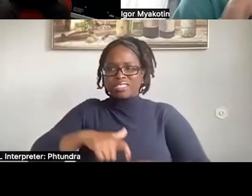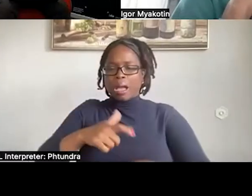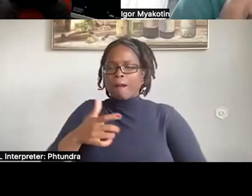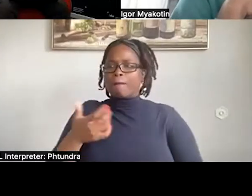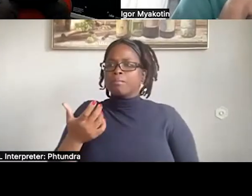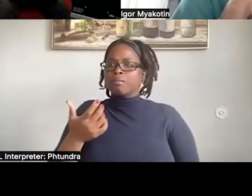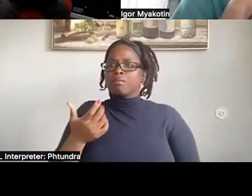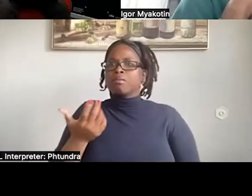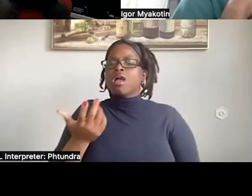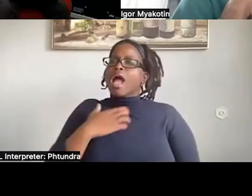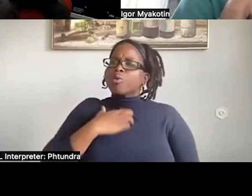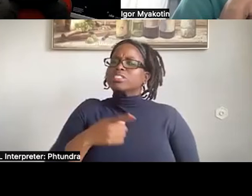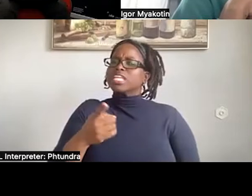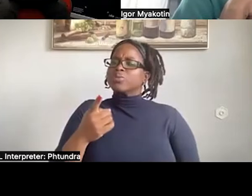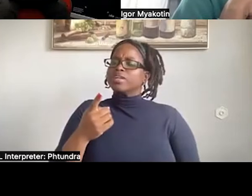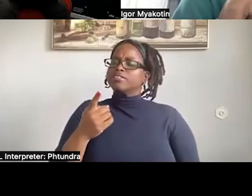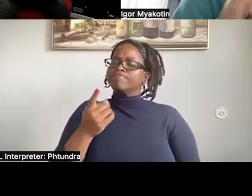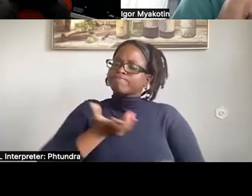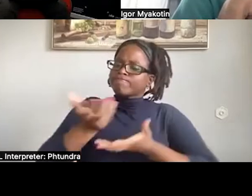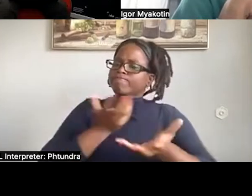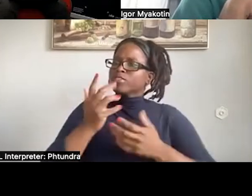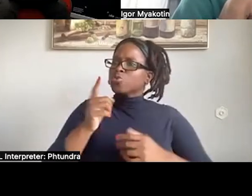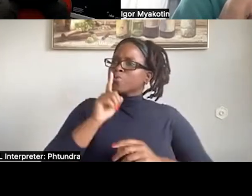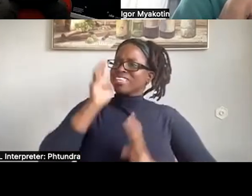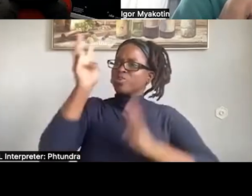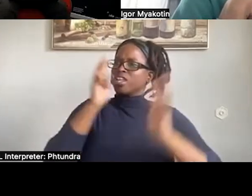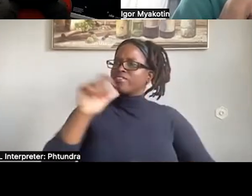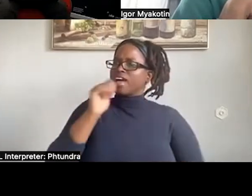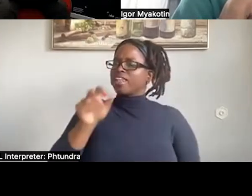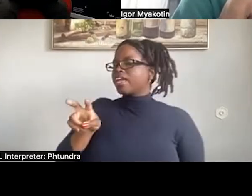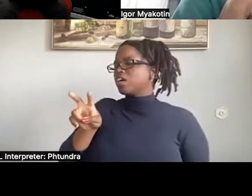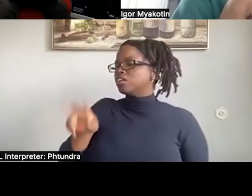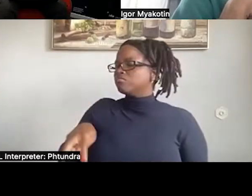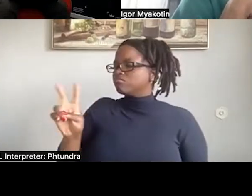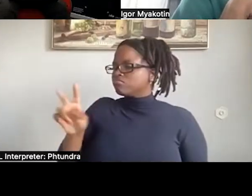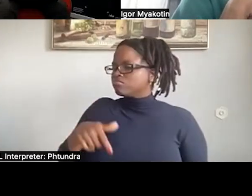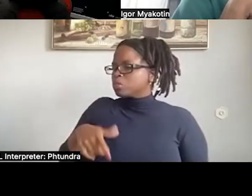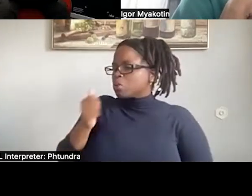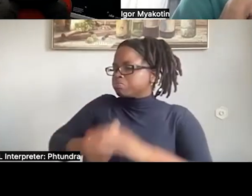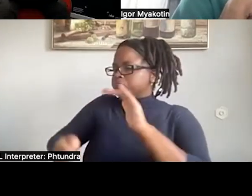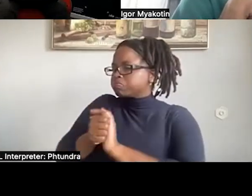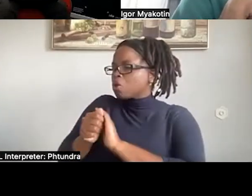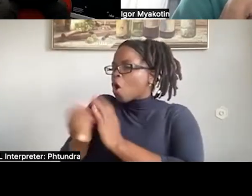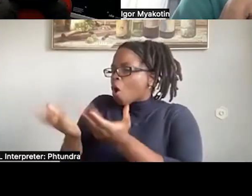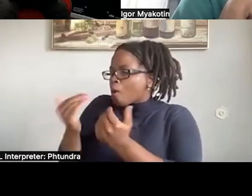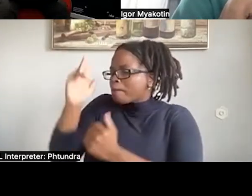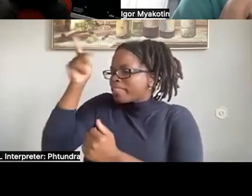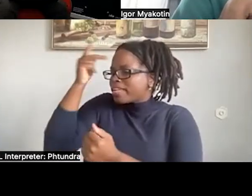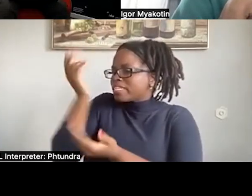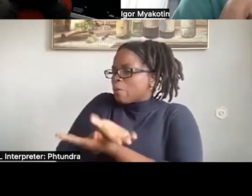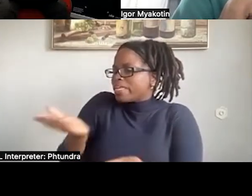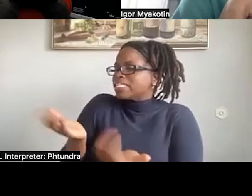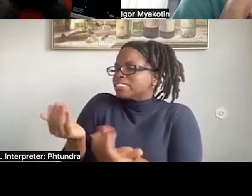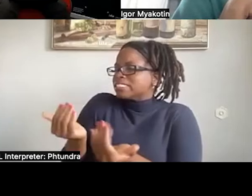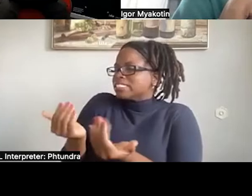that they would treat me as a creative person, not as a smuggler of painful political stories, and really talk